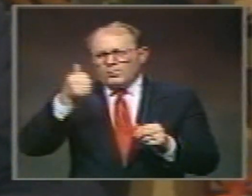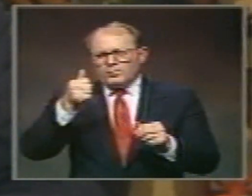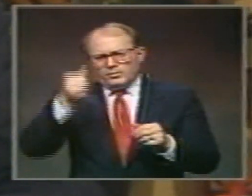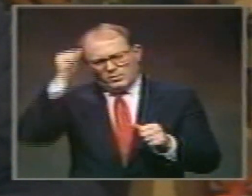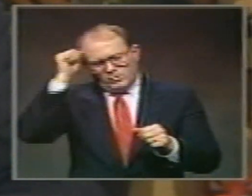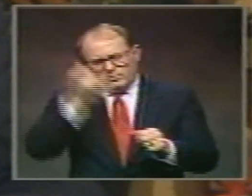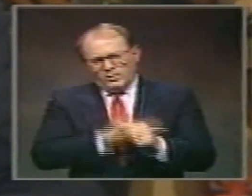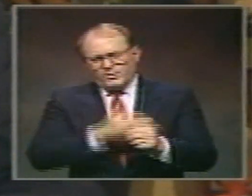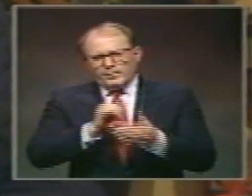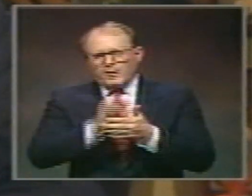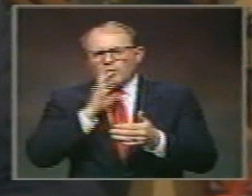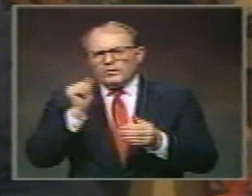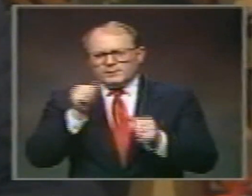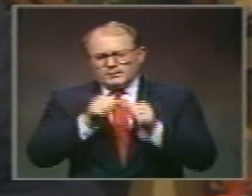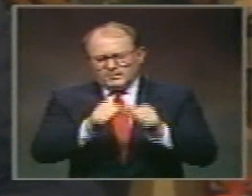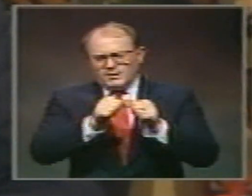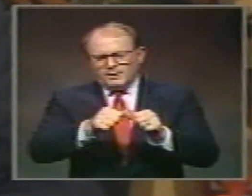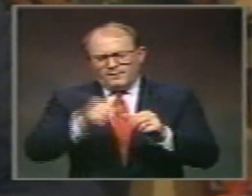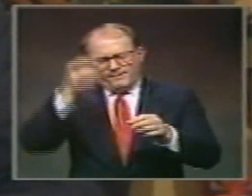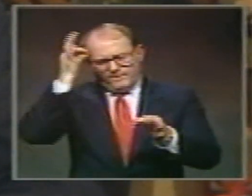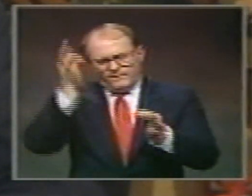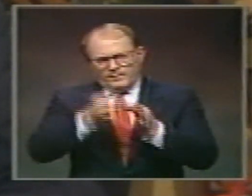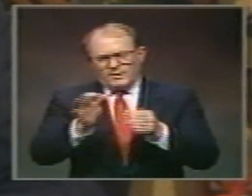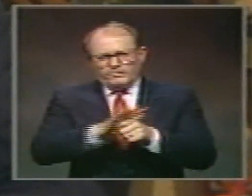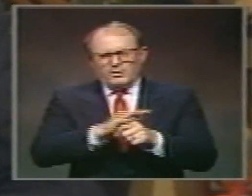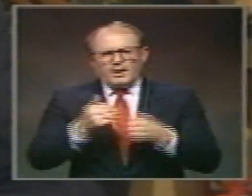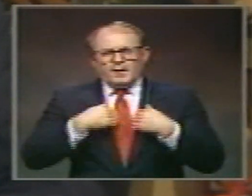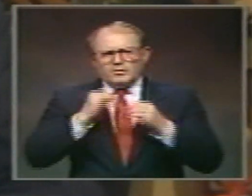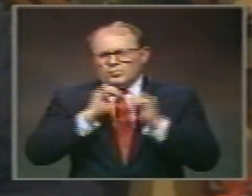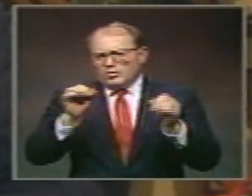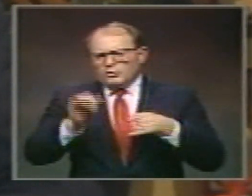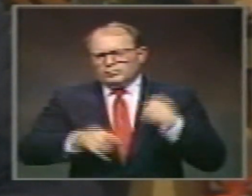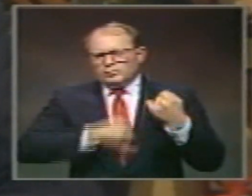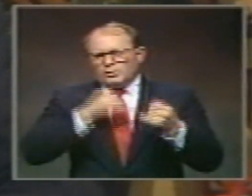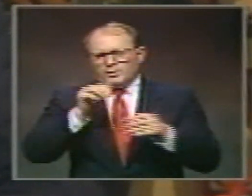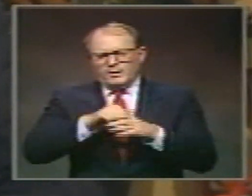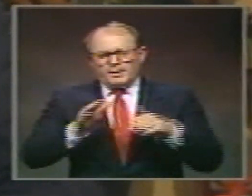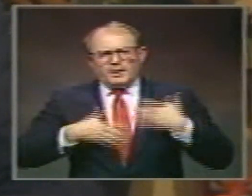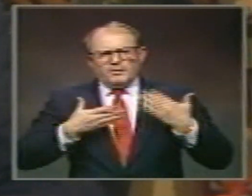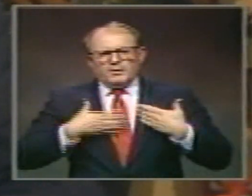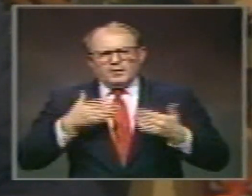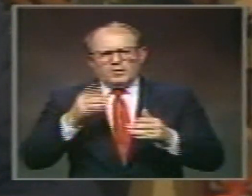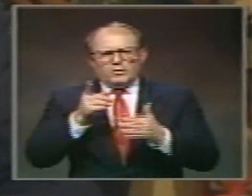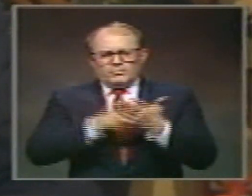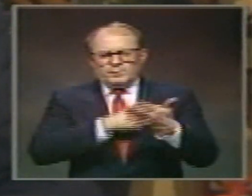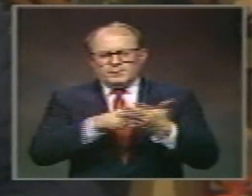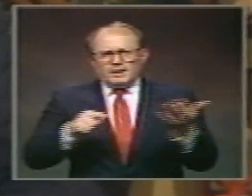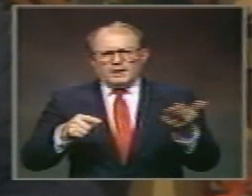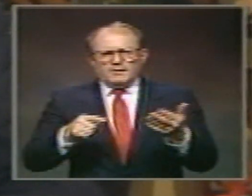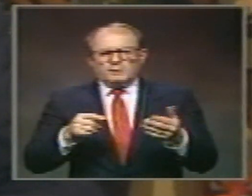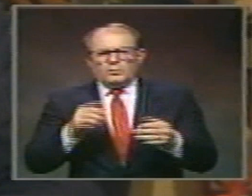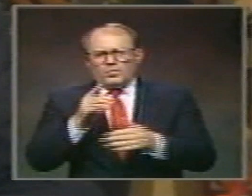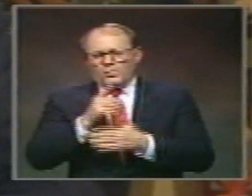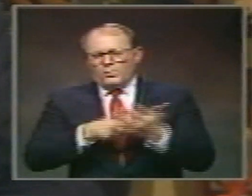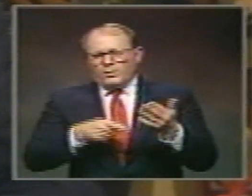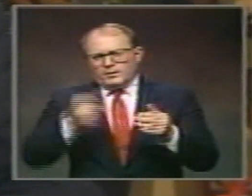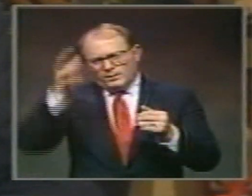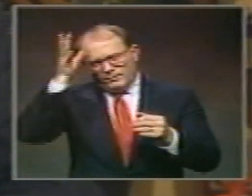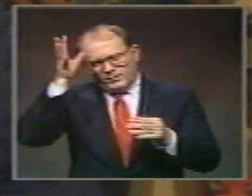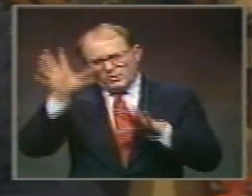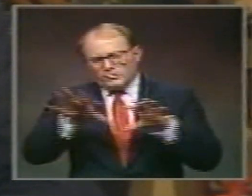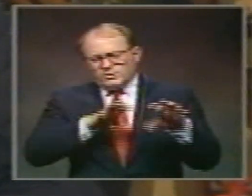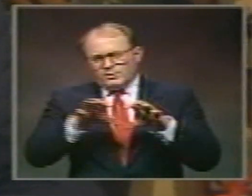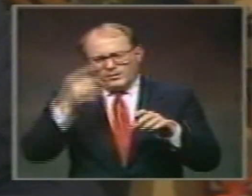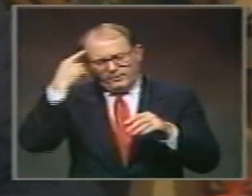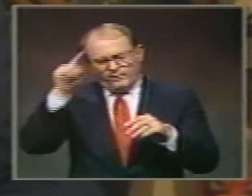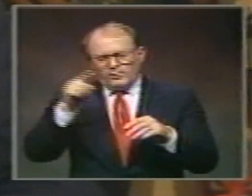every wish and command, found no joy in it at all, and was critical of the glad reception his father was giving